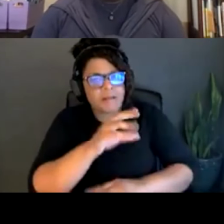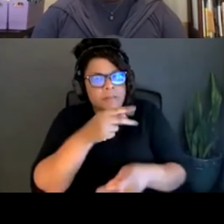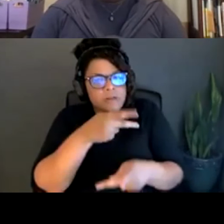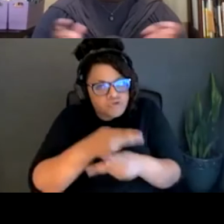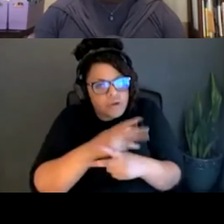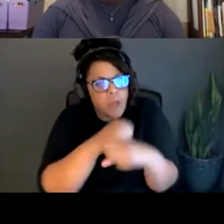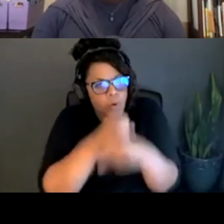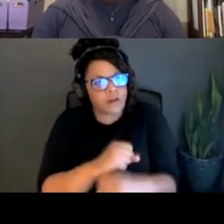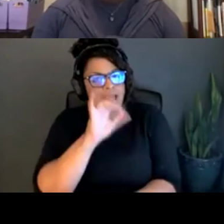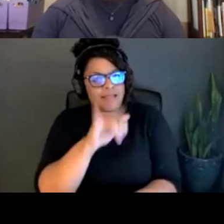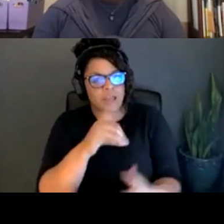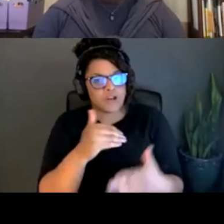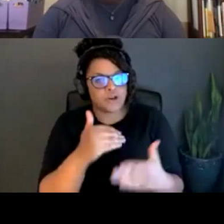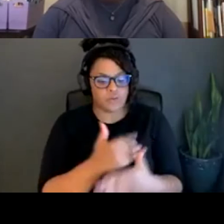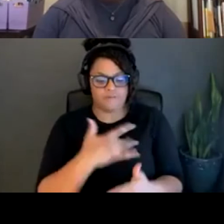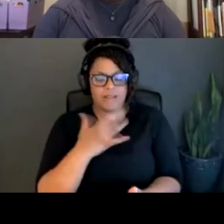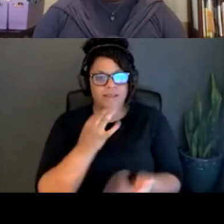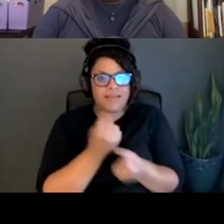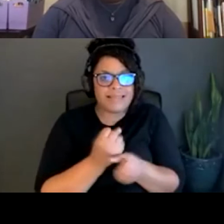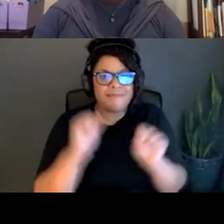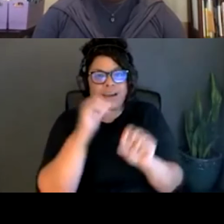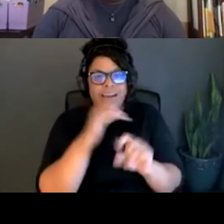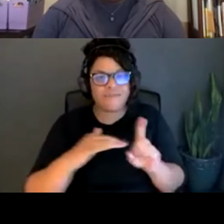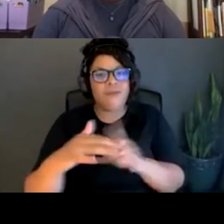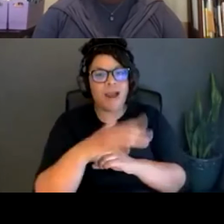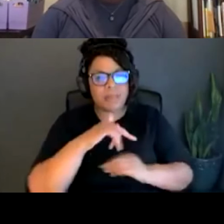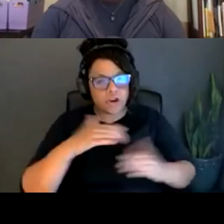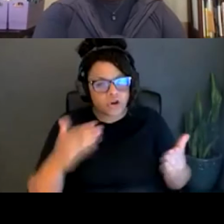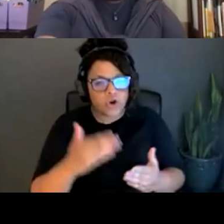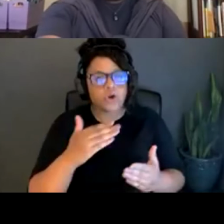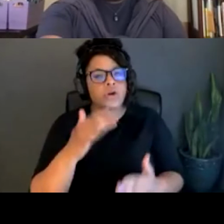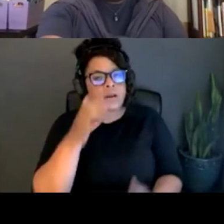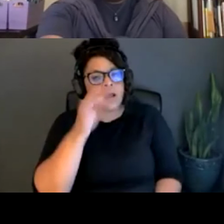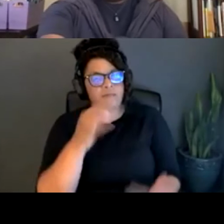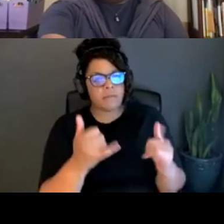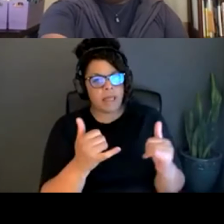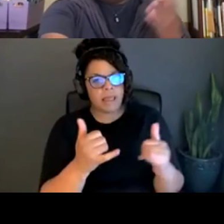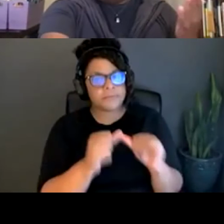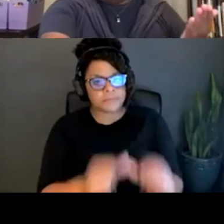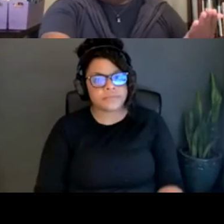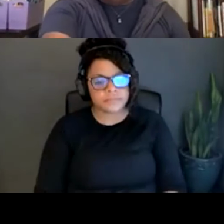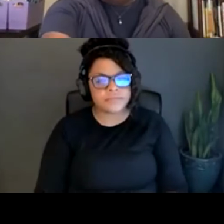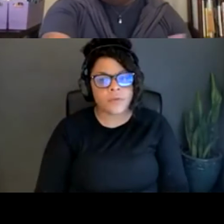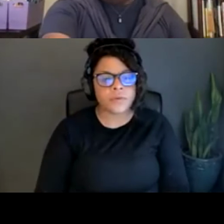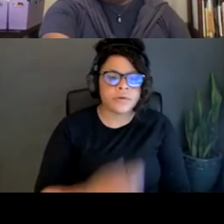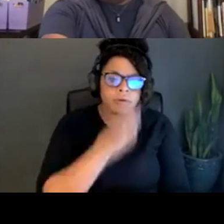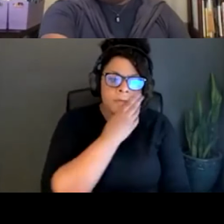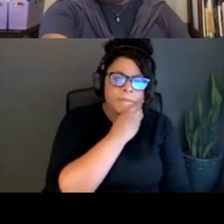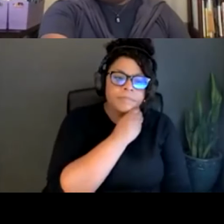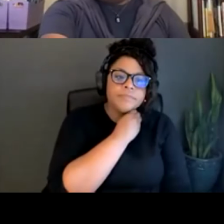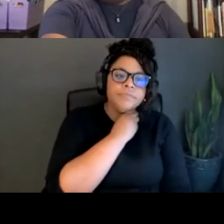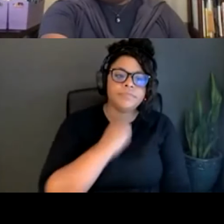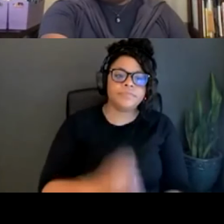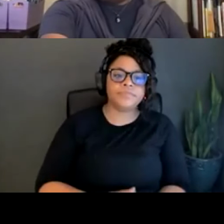this liberatory environments that encourage play. And so given what we